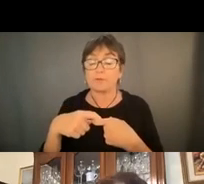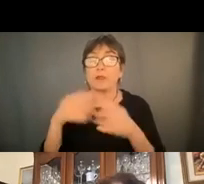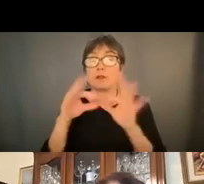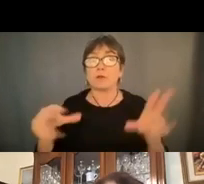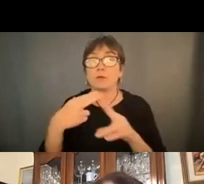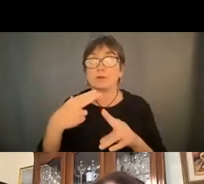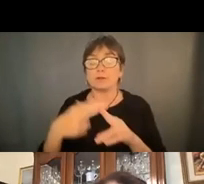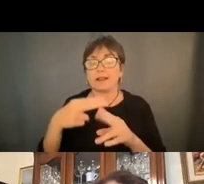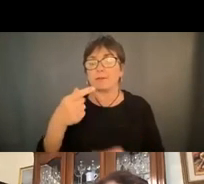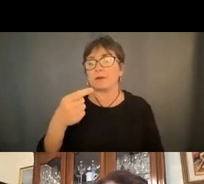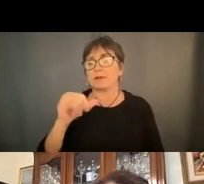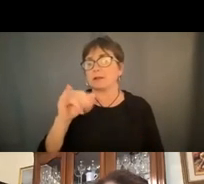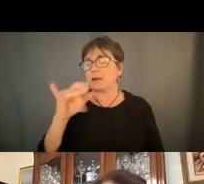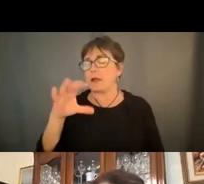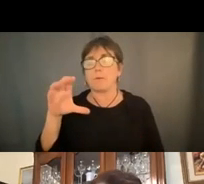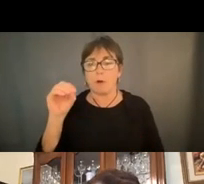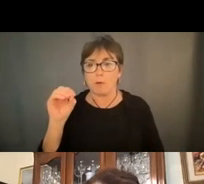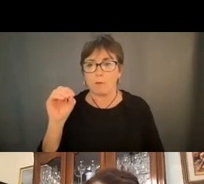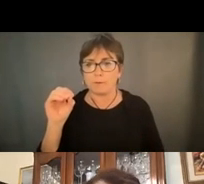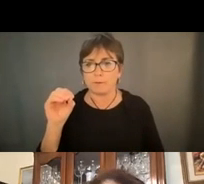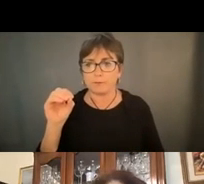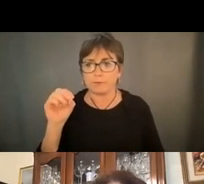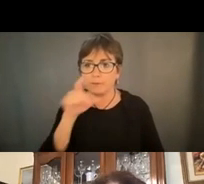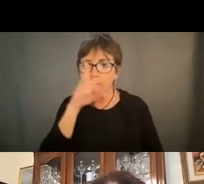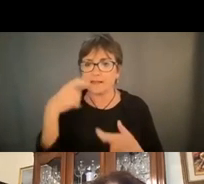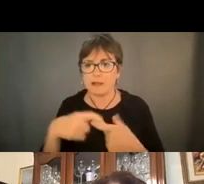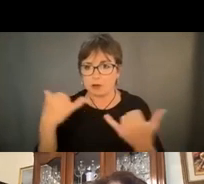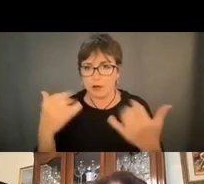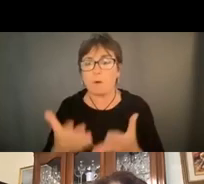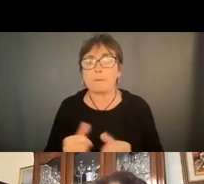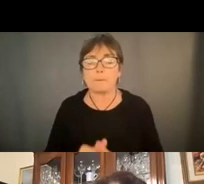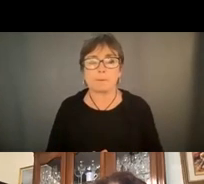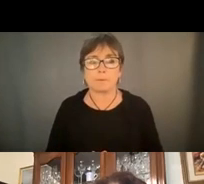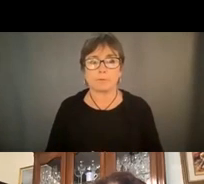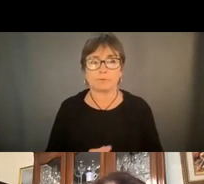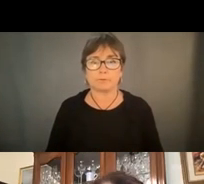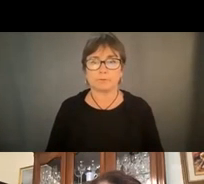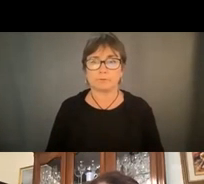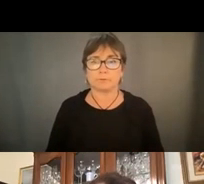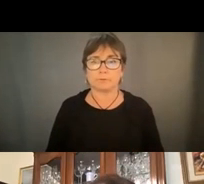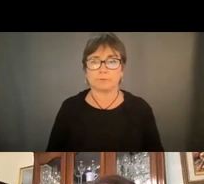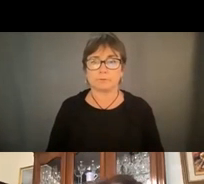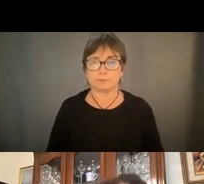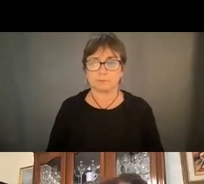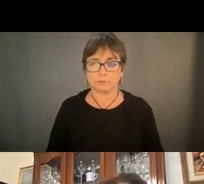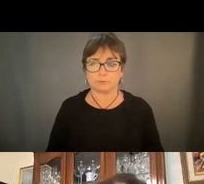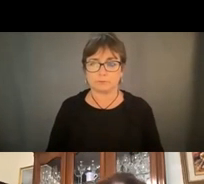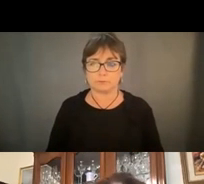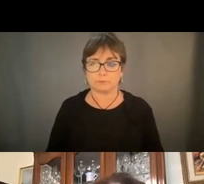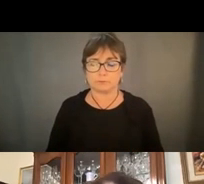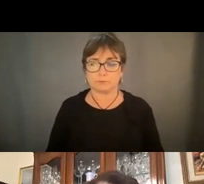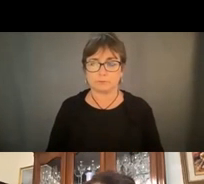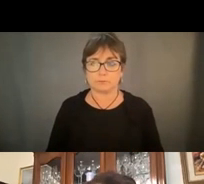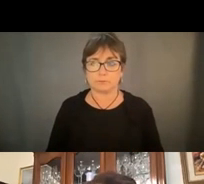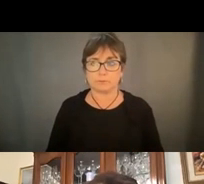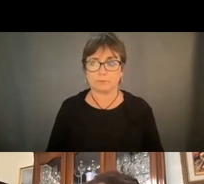Cordero. Y para acceder a la interpretación en español, hace falta que vayan a la banda o